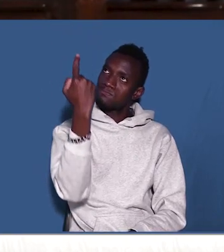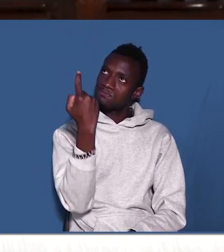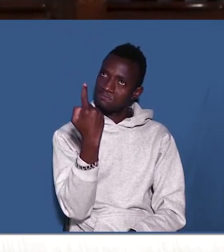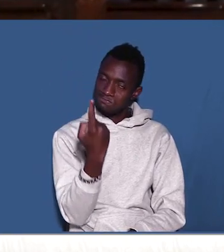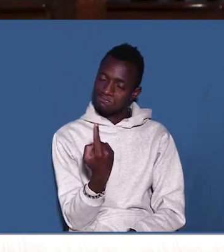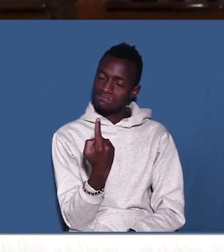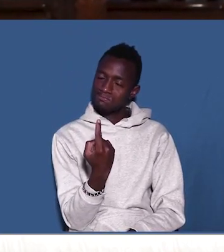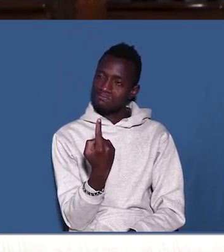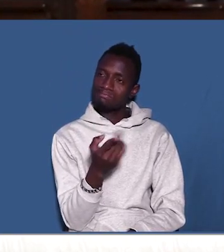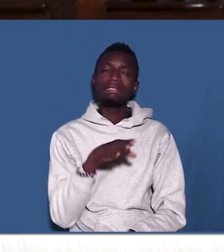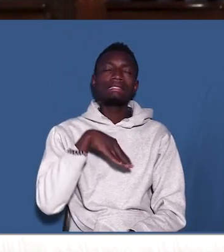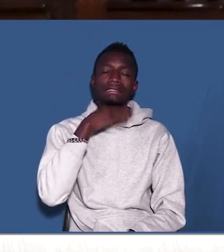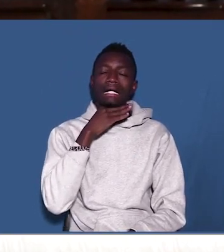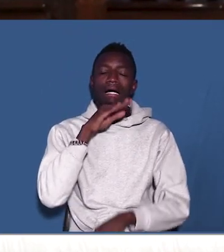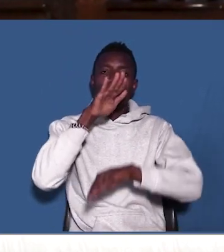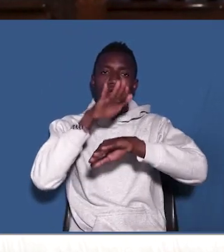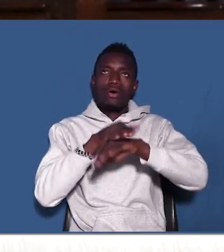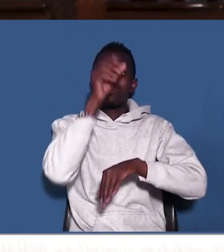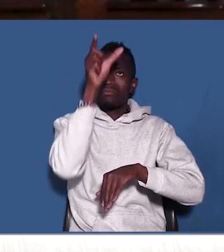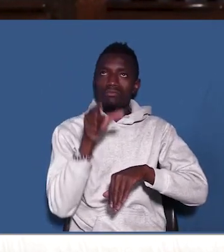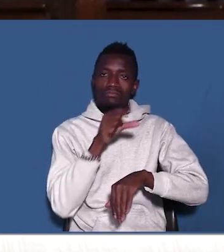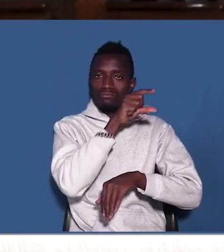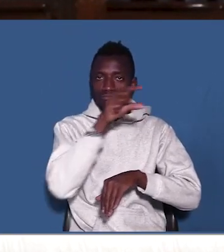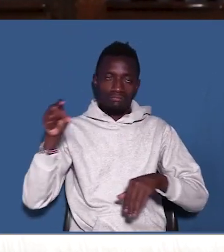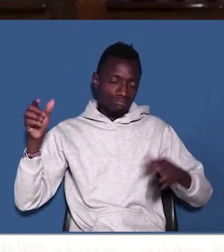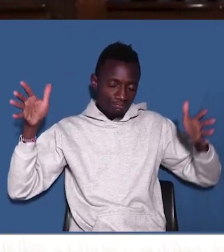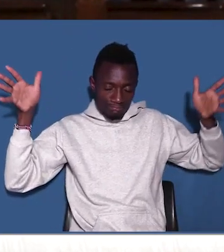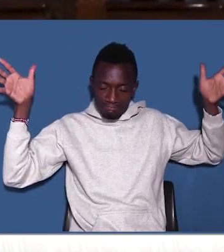at the cross, which was inevitable.